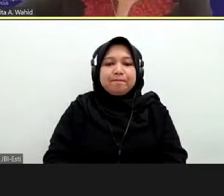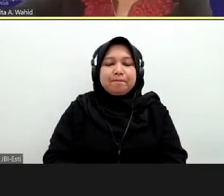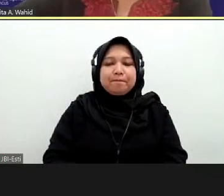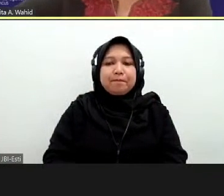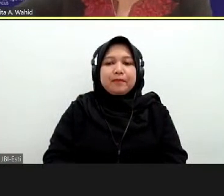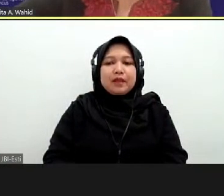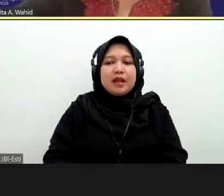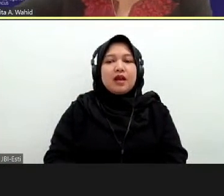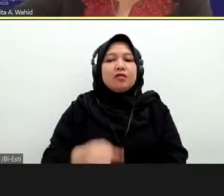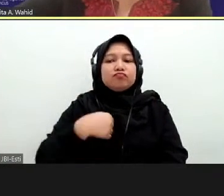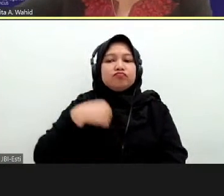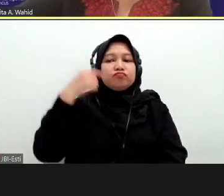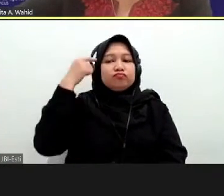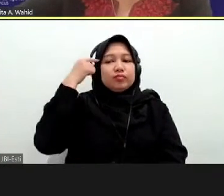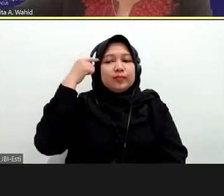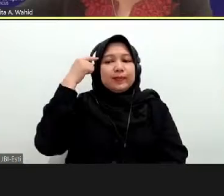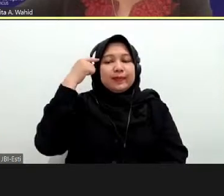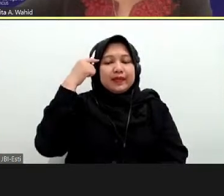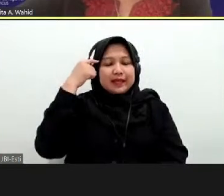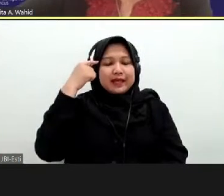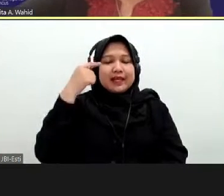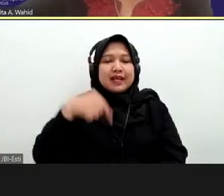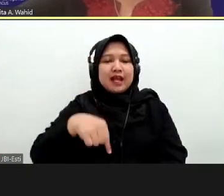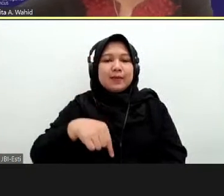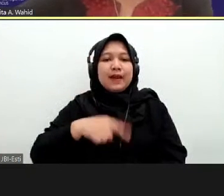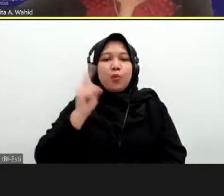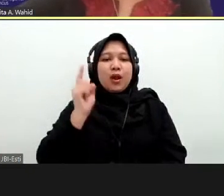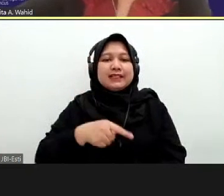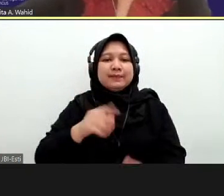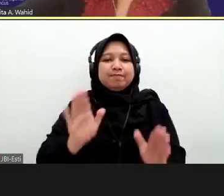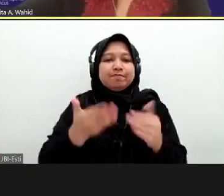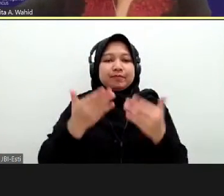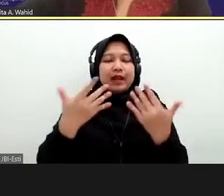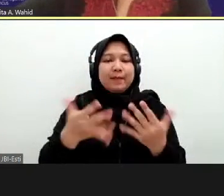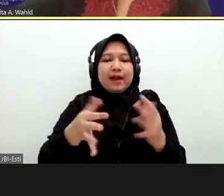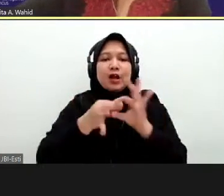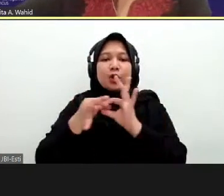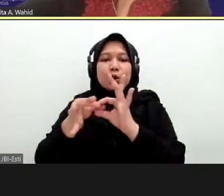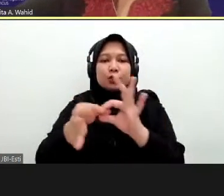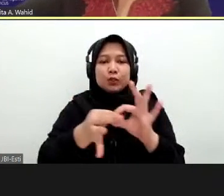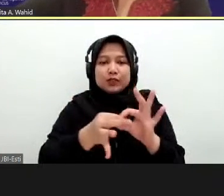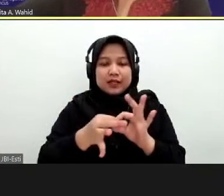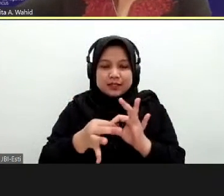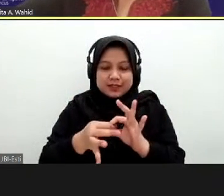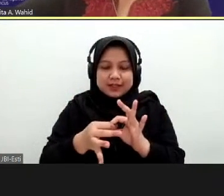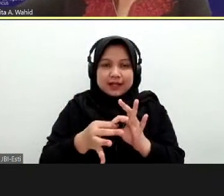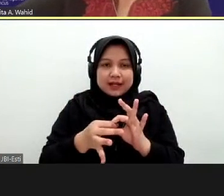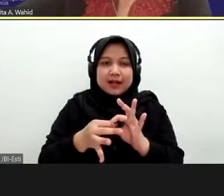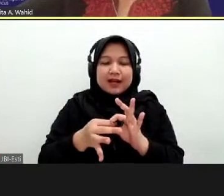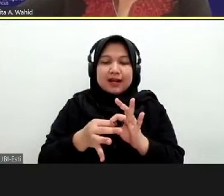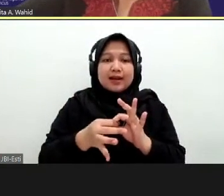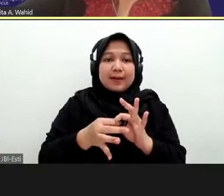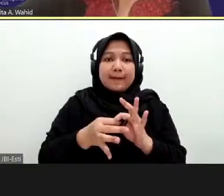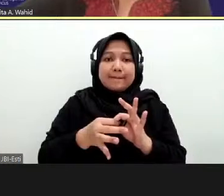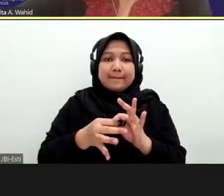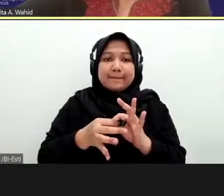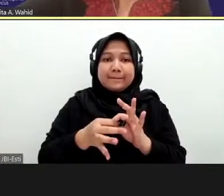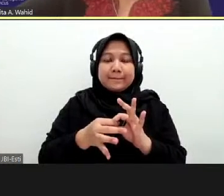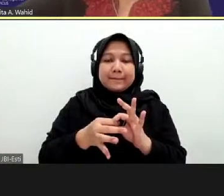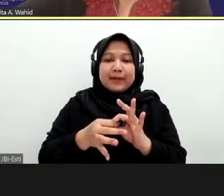space? I believe like one thing that mandatorily we have to do consolidations. We have to do